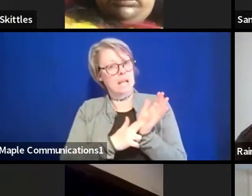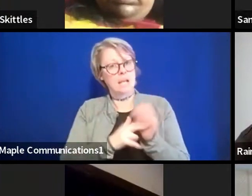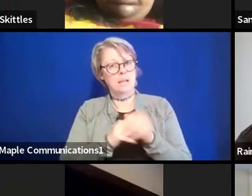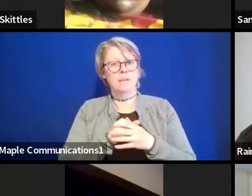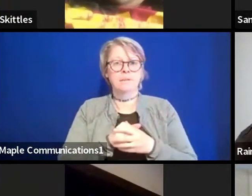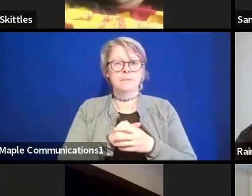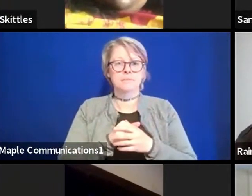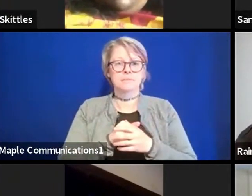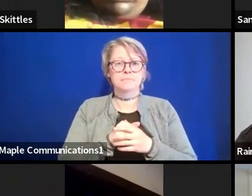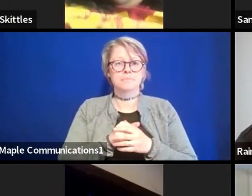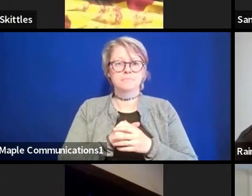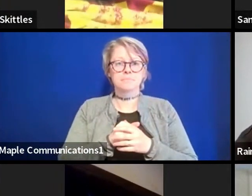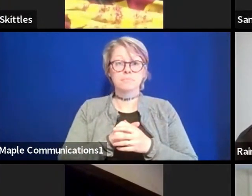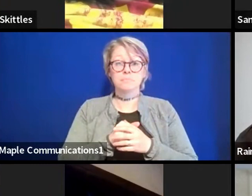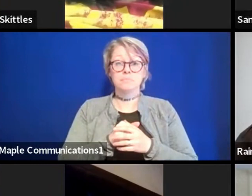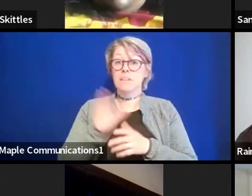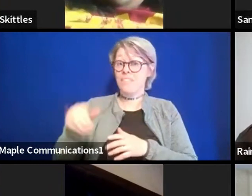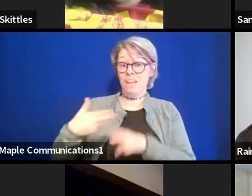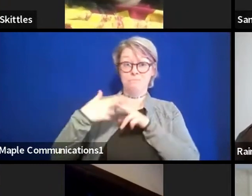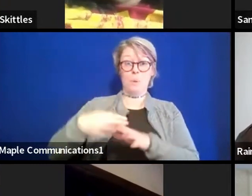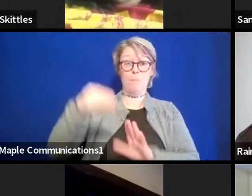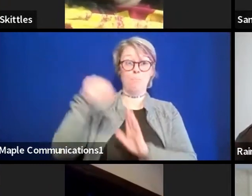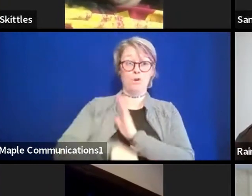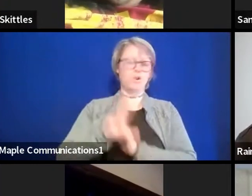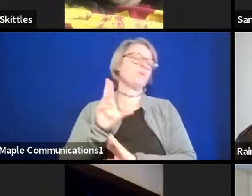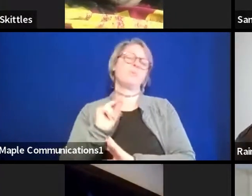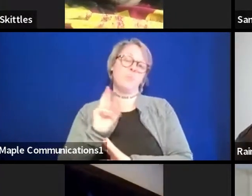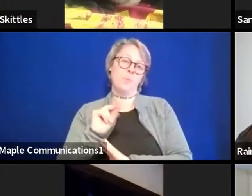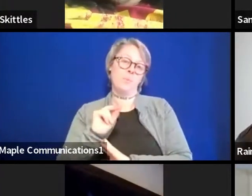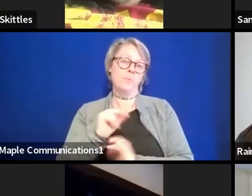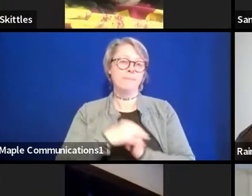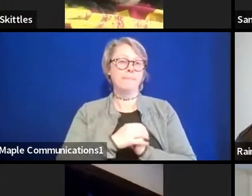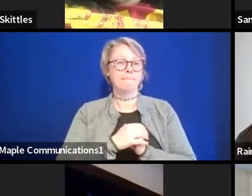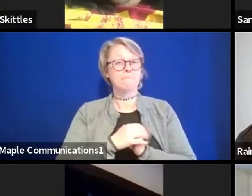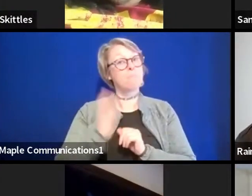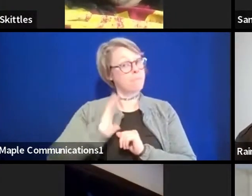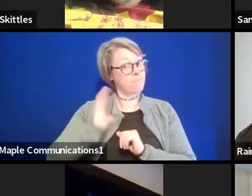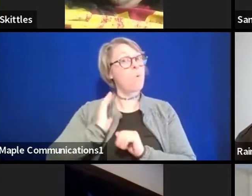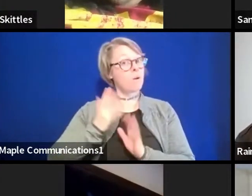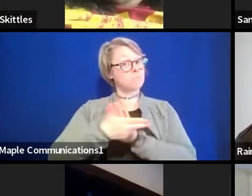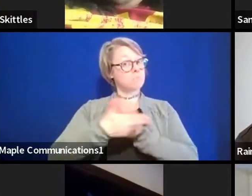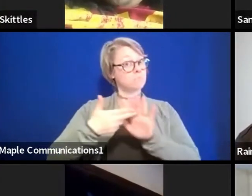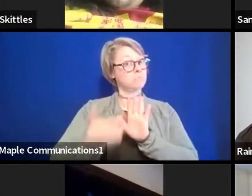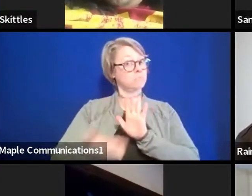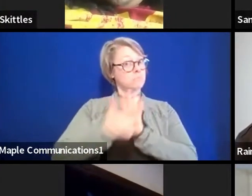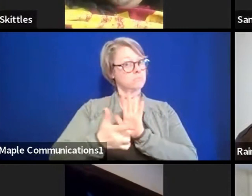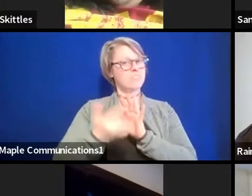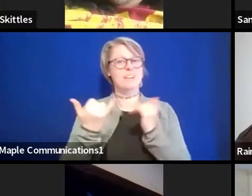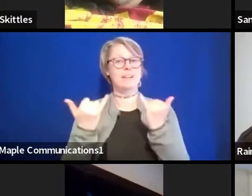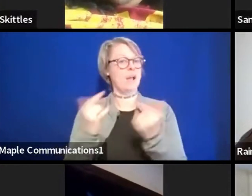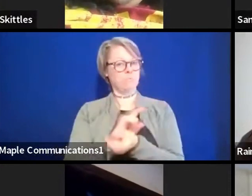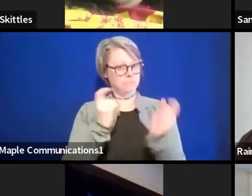And that's not considered murder anymore in Canada 5 years ago.